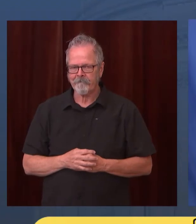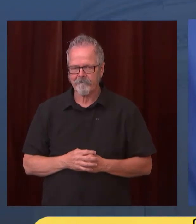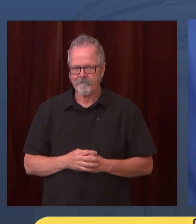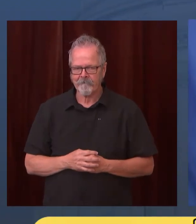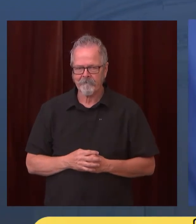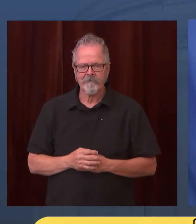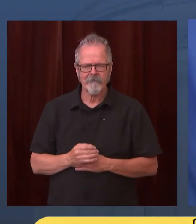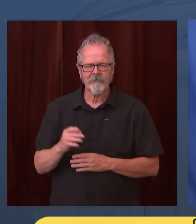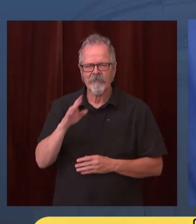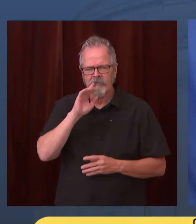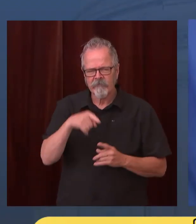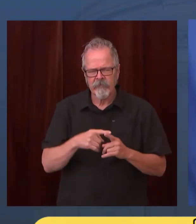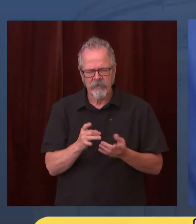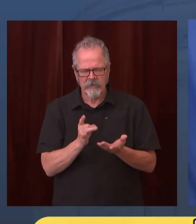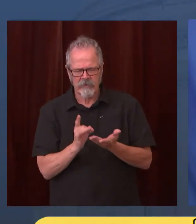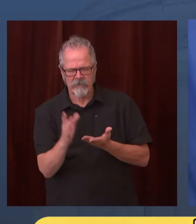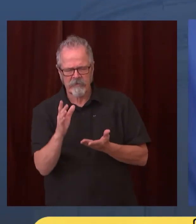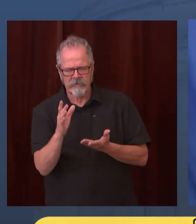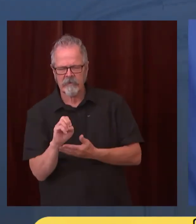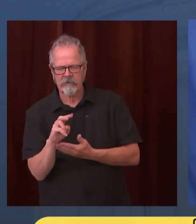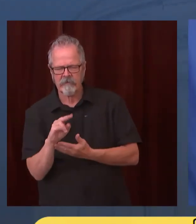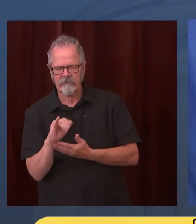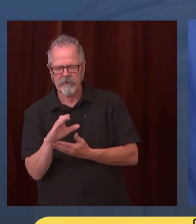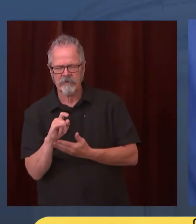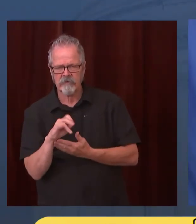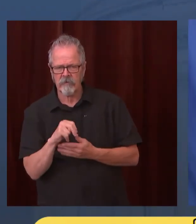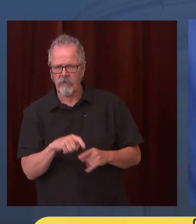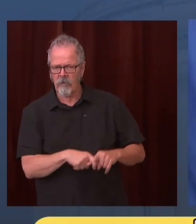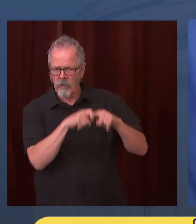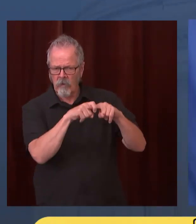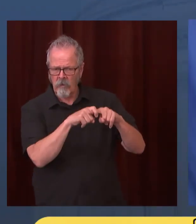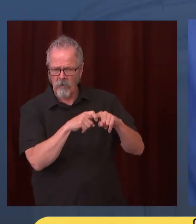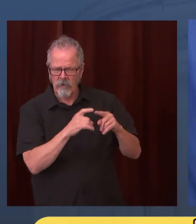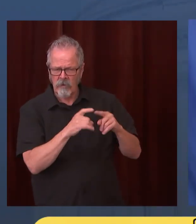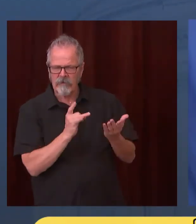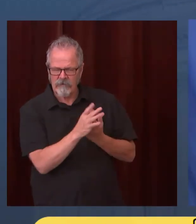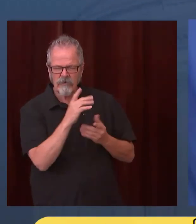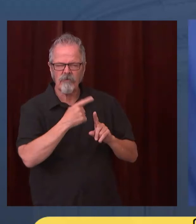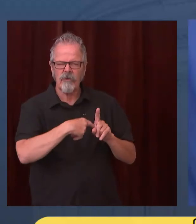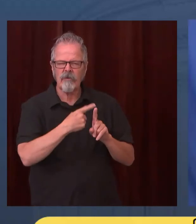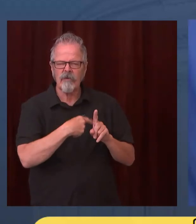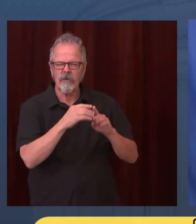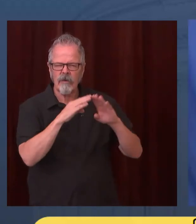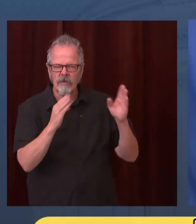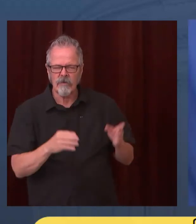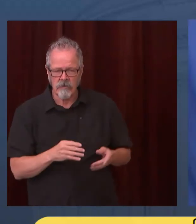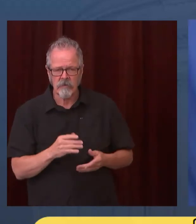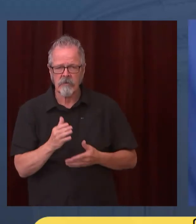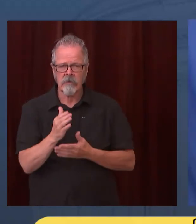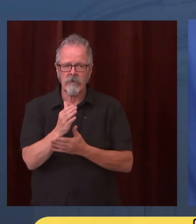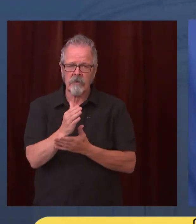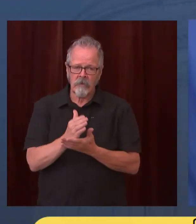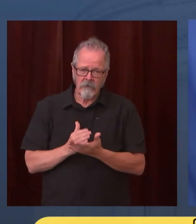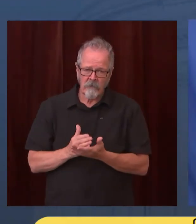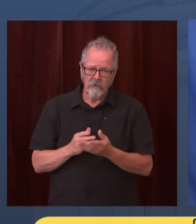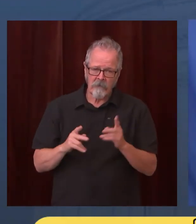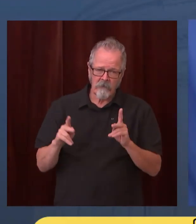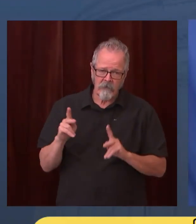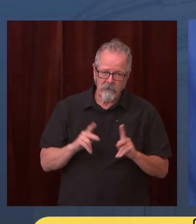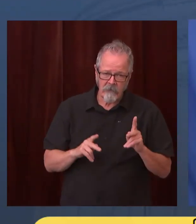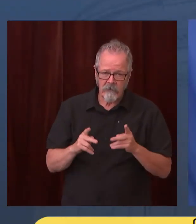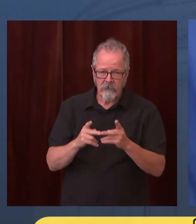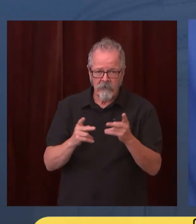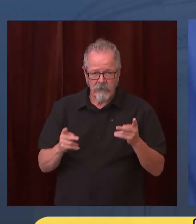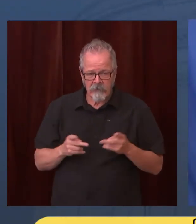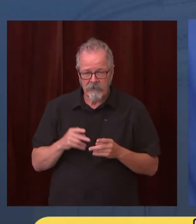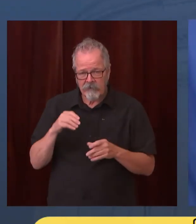County who are asking for an extension perhaps to the end of the year for your bridge. Because Kane County's been slow, they say, get some of the